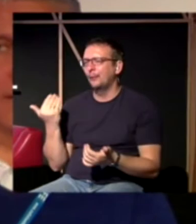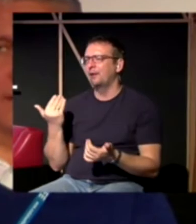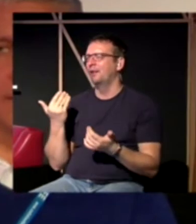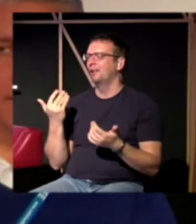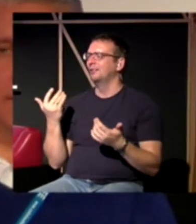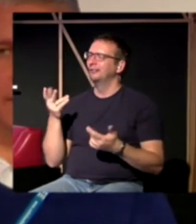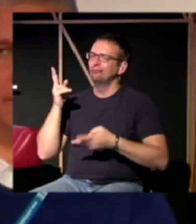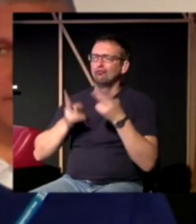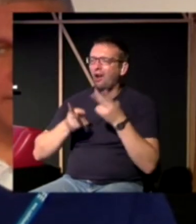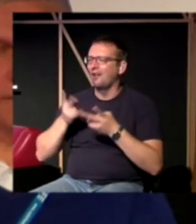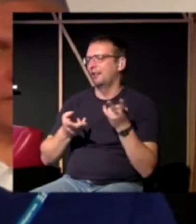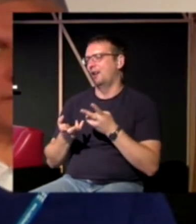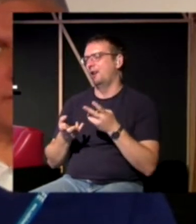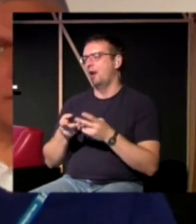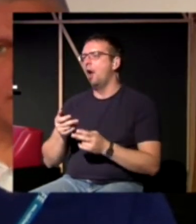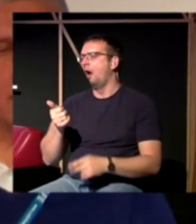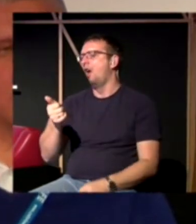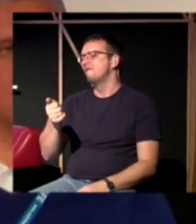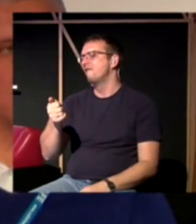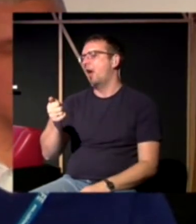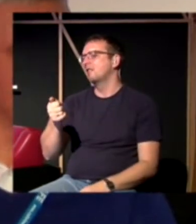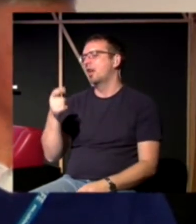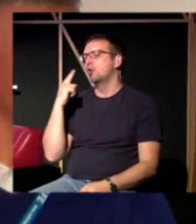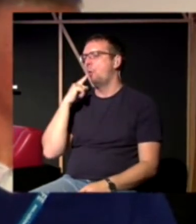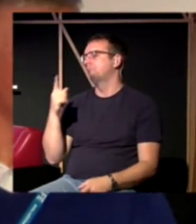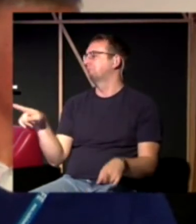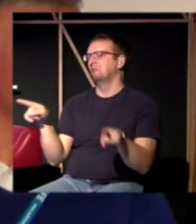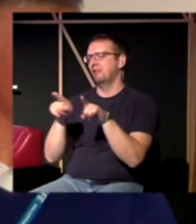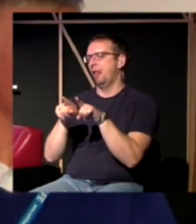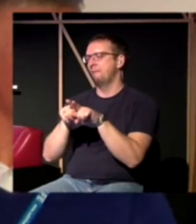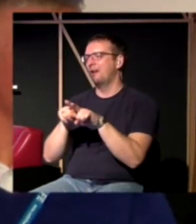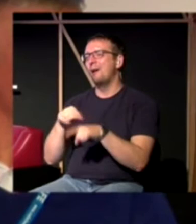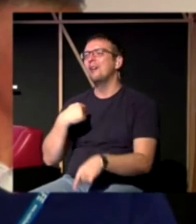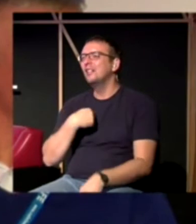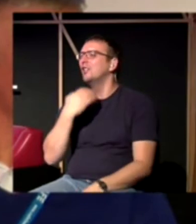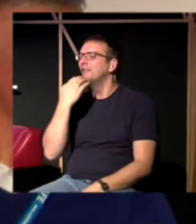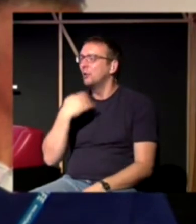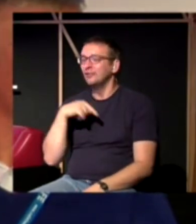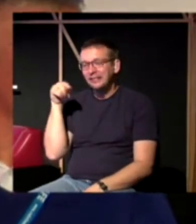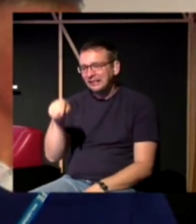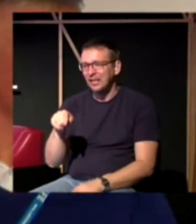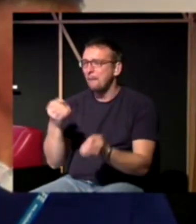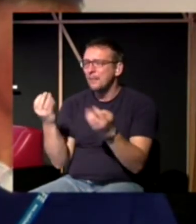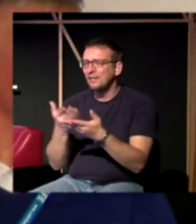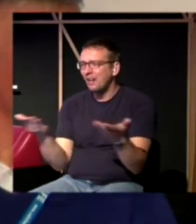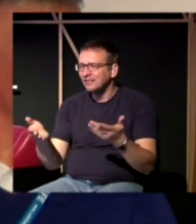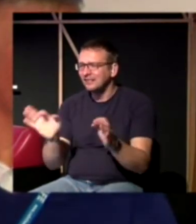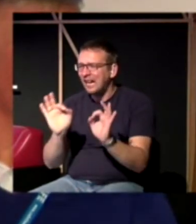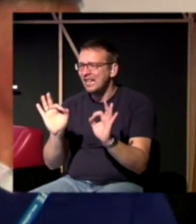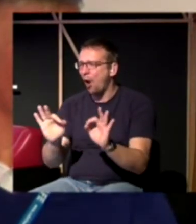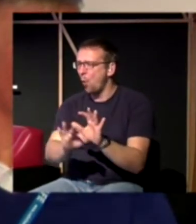a description of what was happening on the pitch. In the end, my son, who's sighted, listened to the